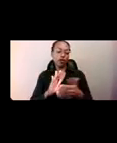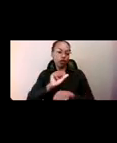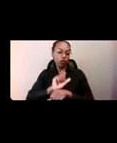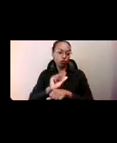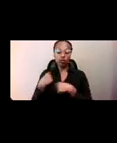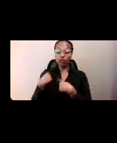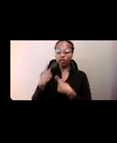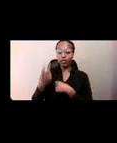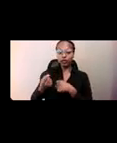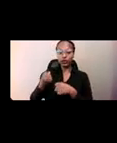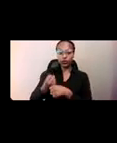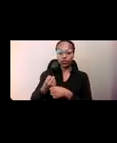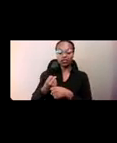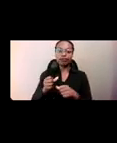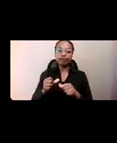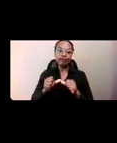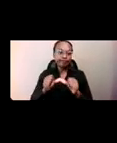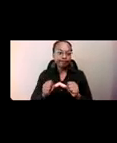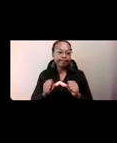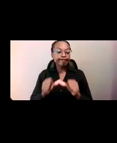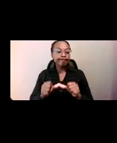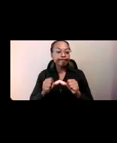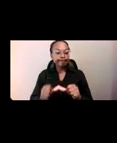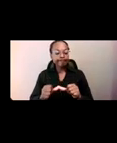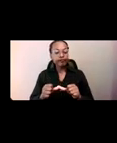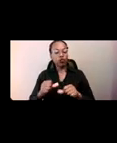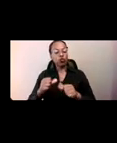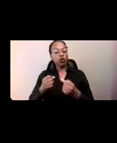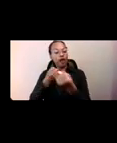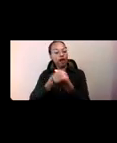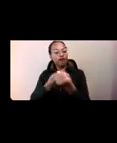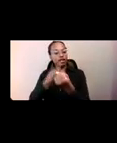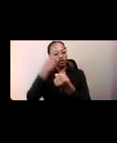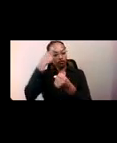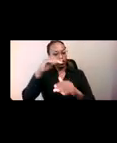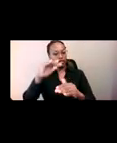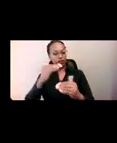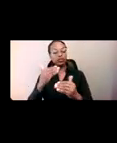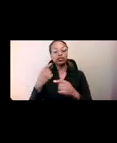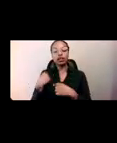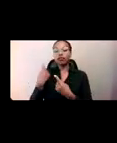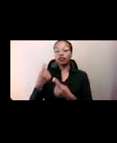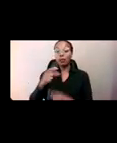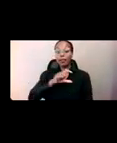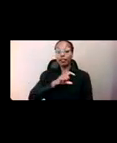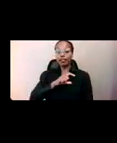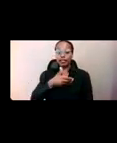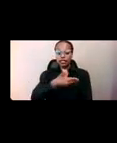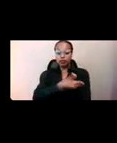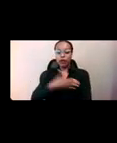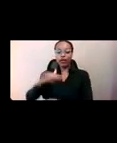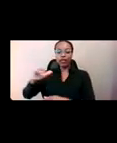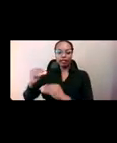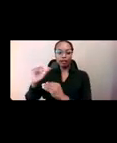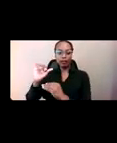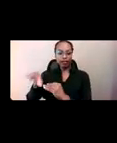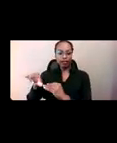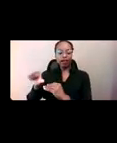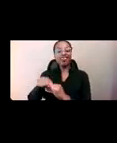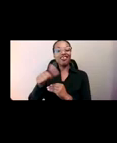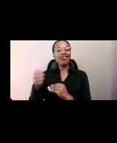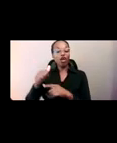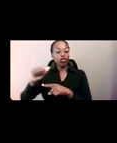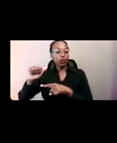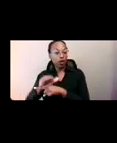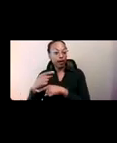we have been tirelessly advocating for limitations on existing police powers and practices that regularly violate the